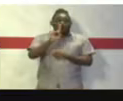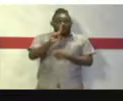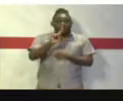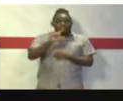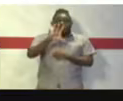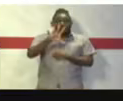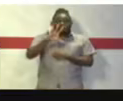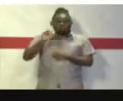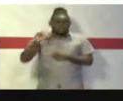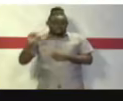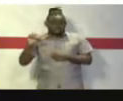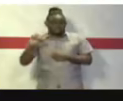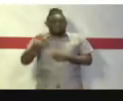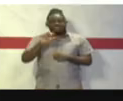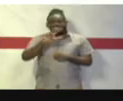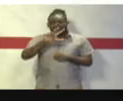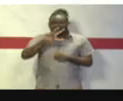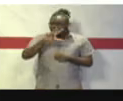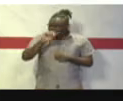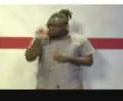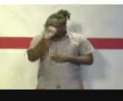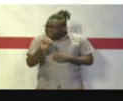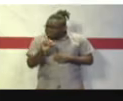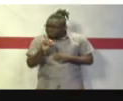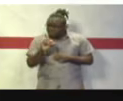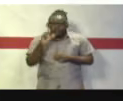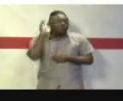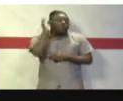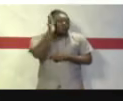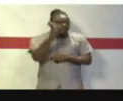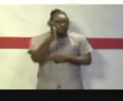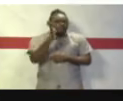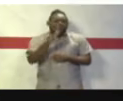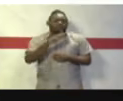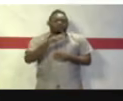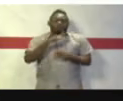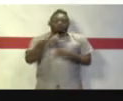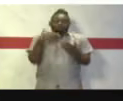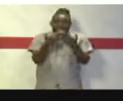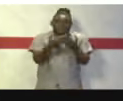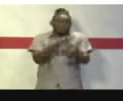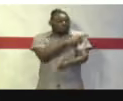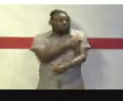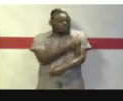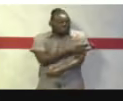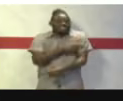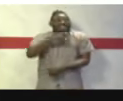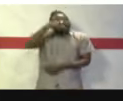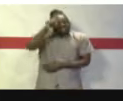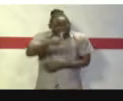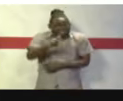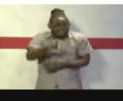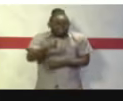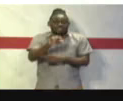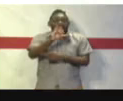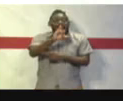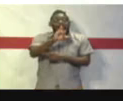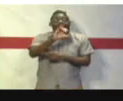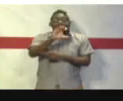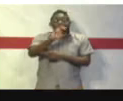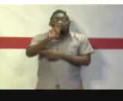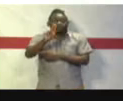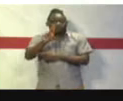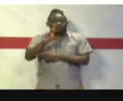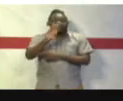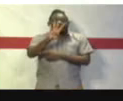being hospitalized, 74% higher risk in the need of ICU care, and 48% increased